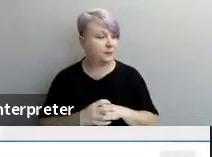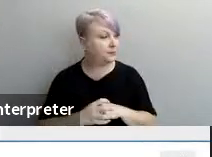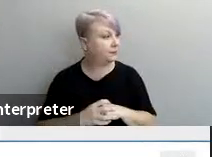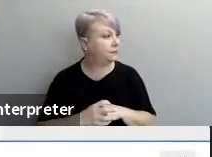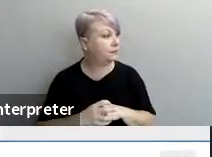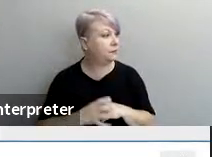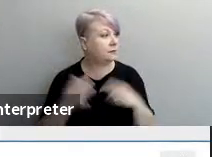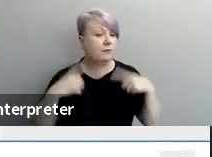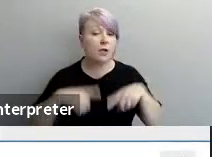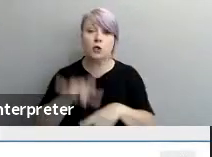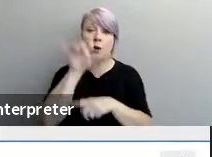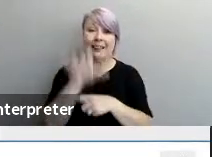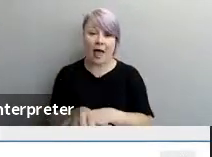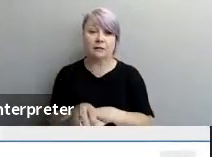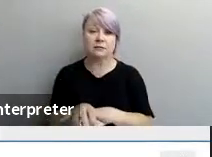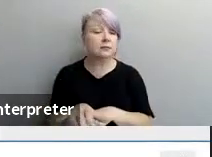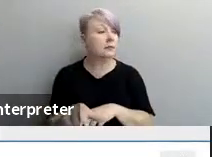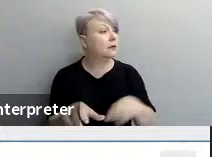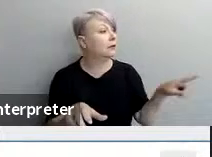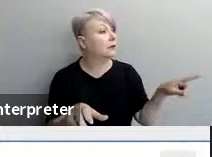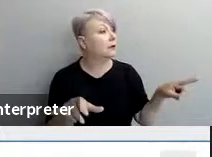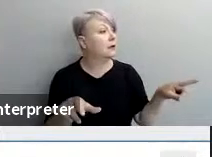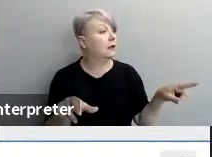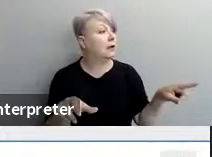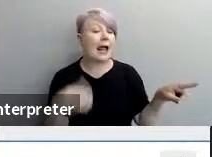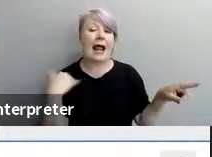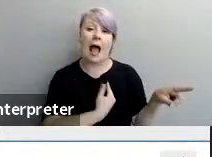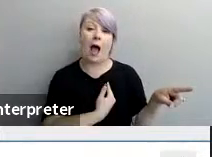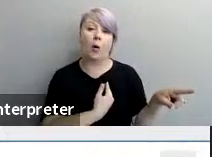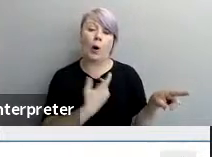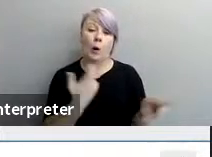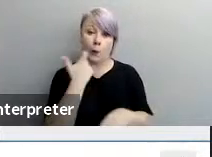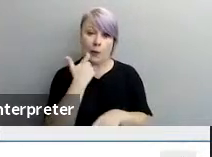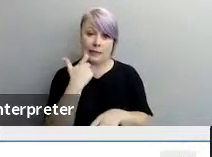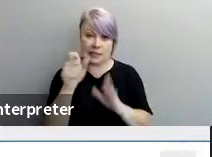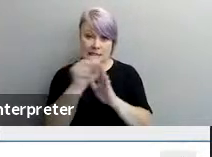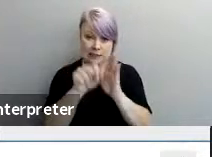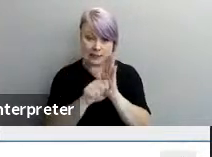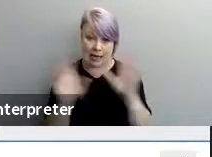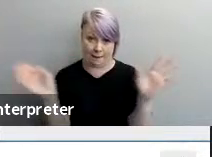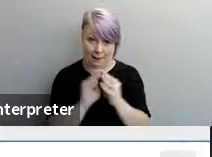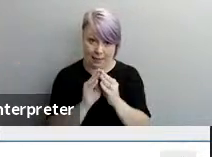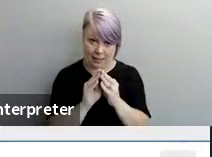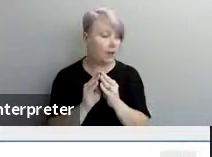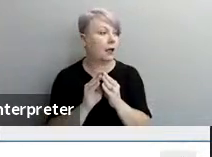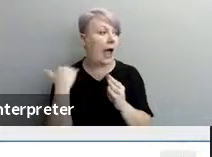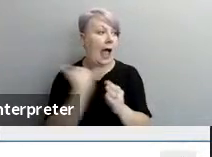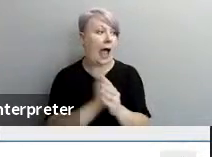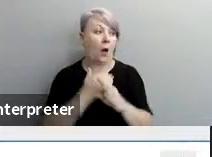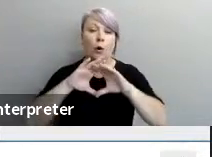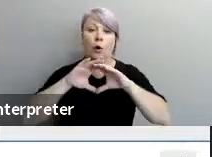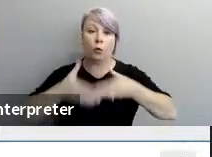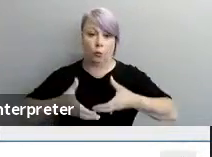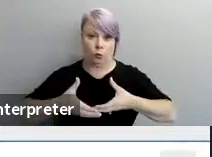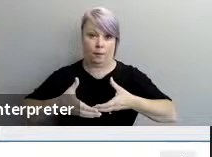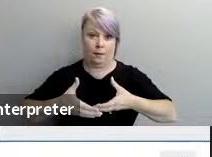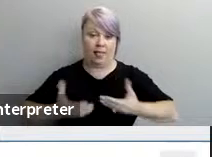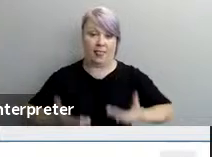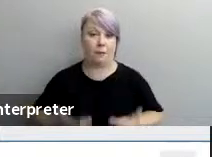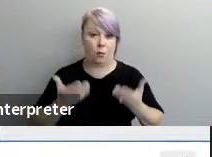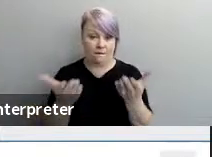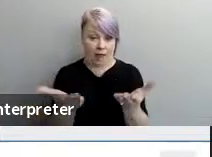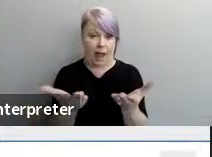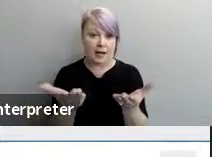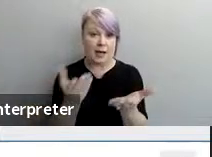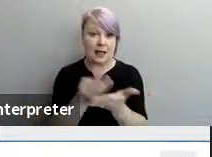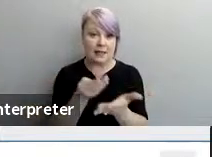While she's doing that, at our recent state meeting, our unit that provided these Patti